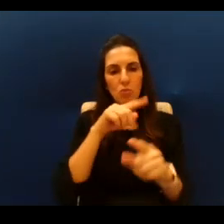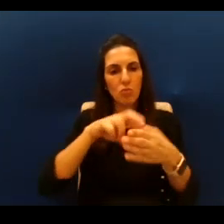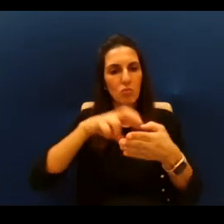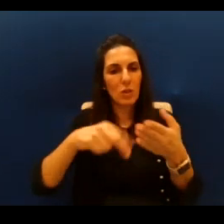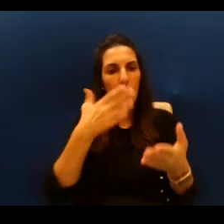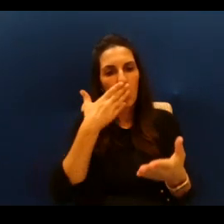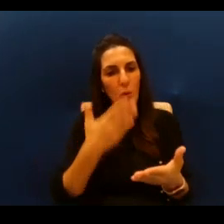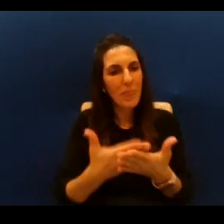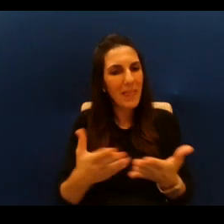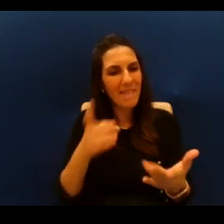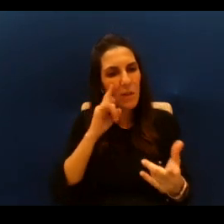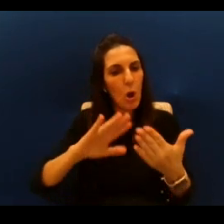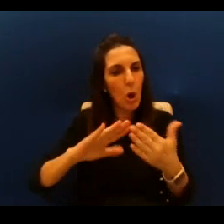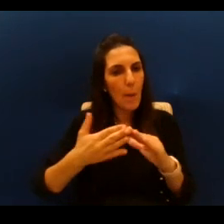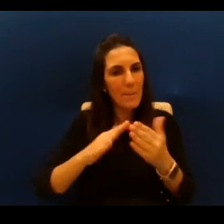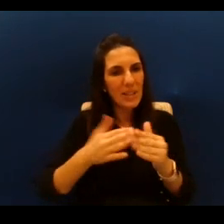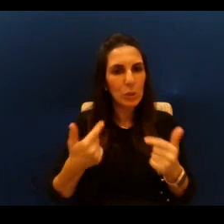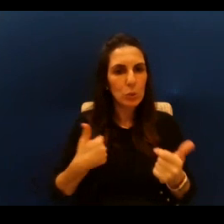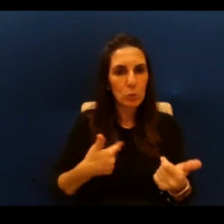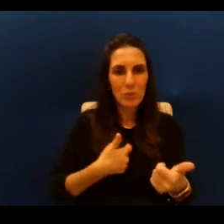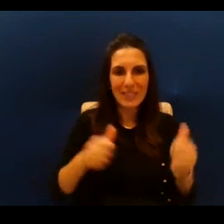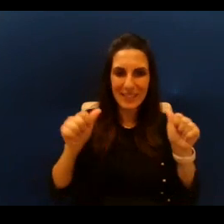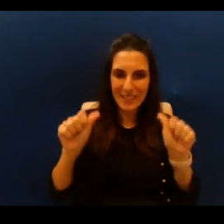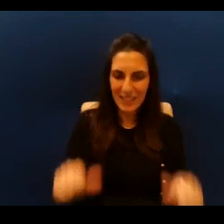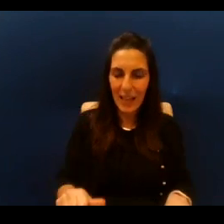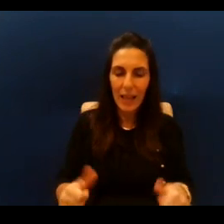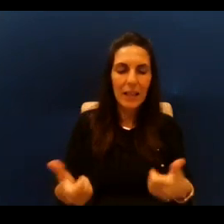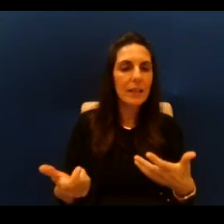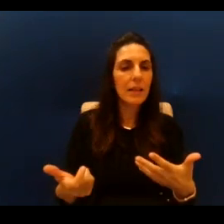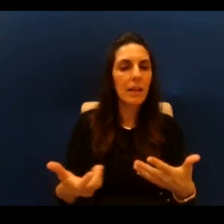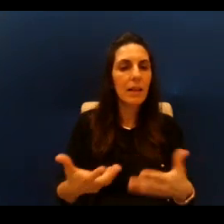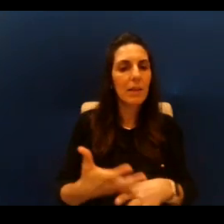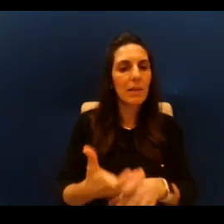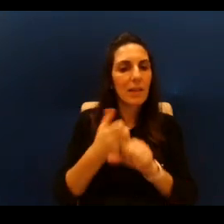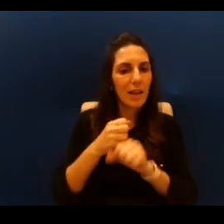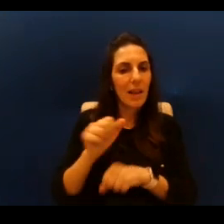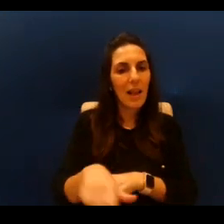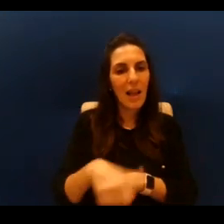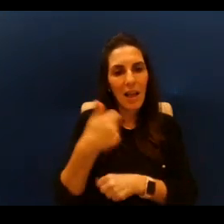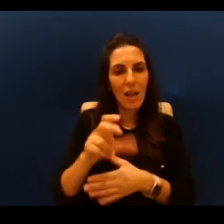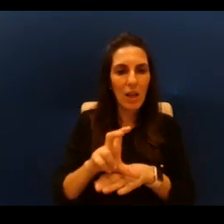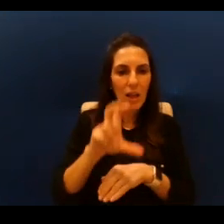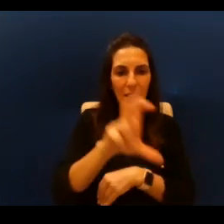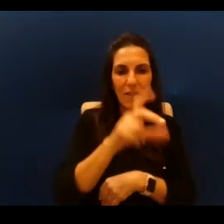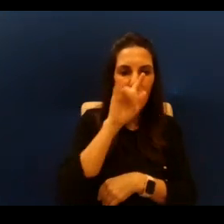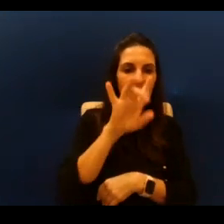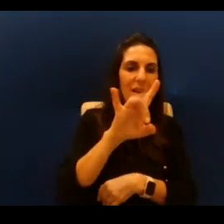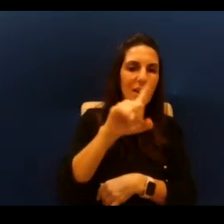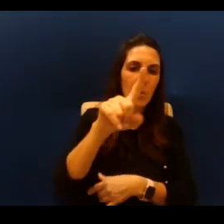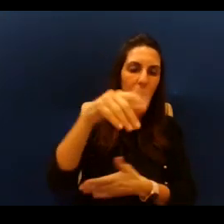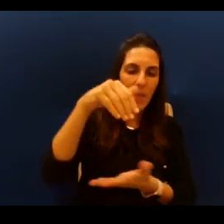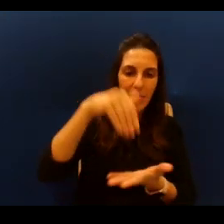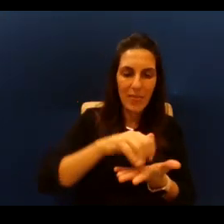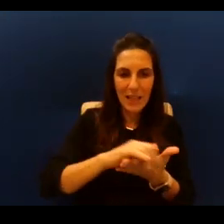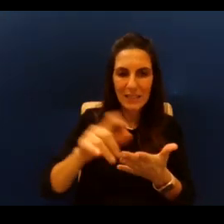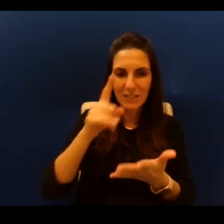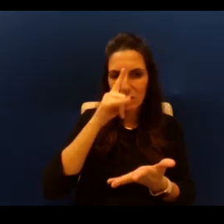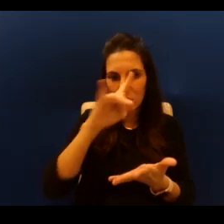for the community. We are able to get another allocation of $81,000 to